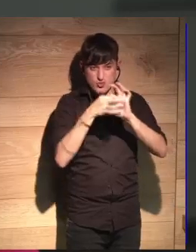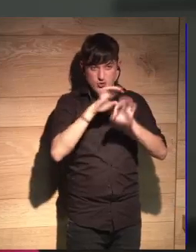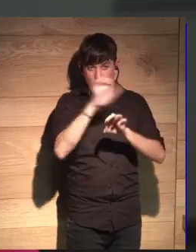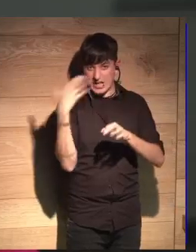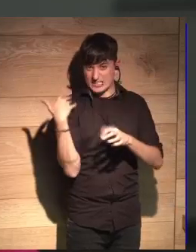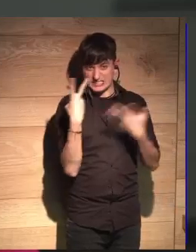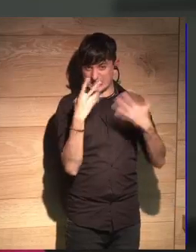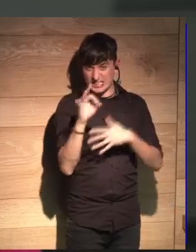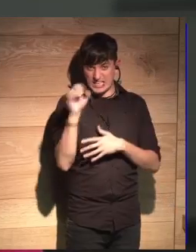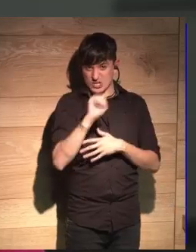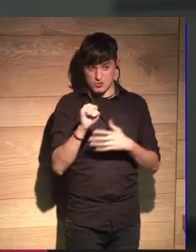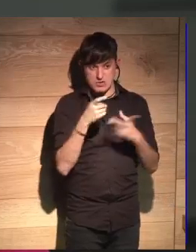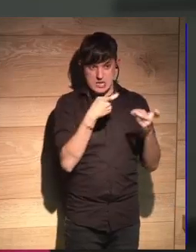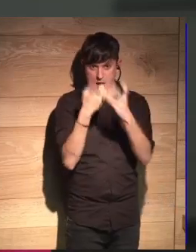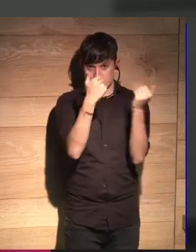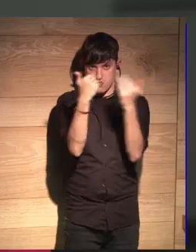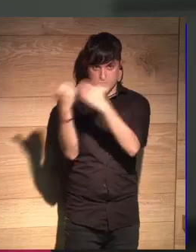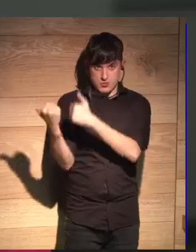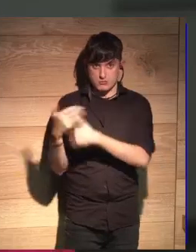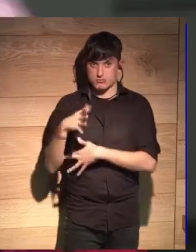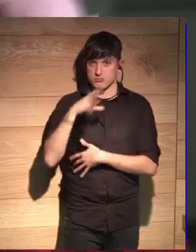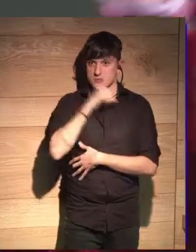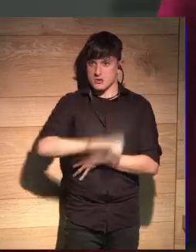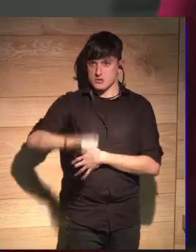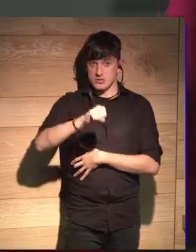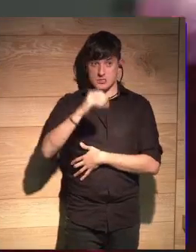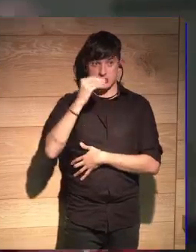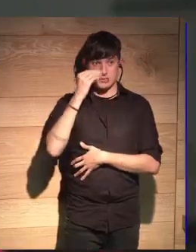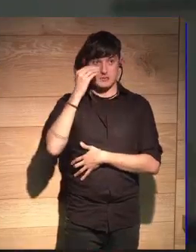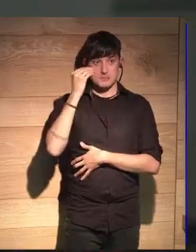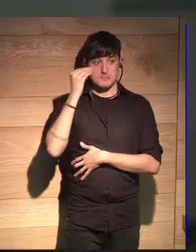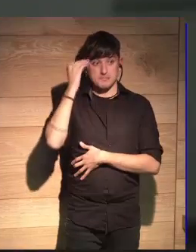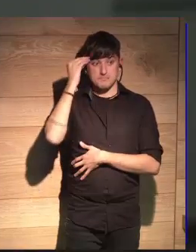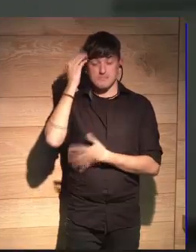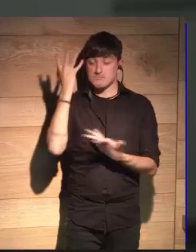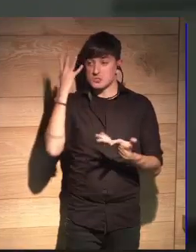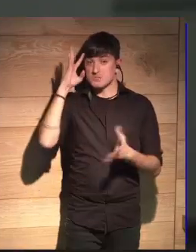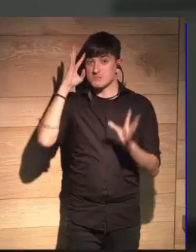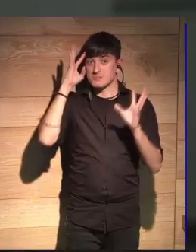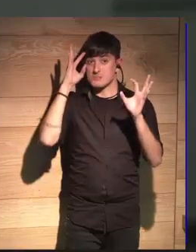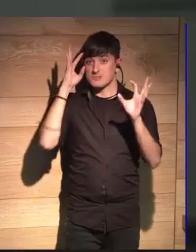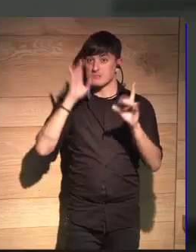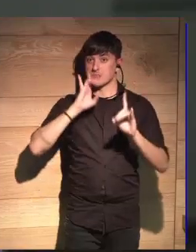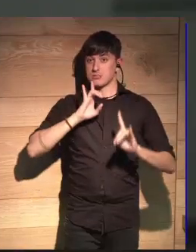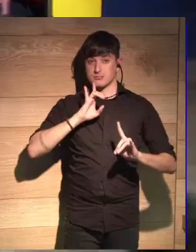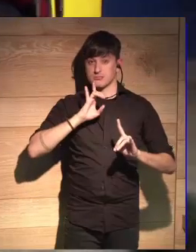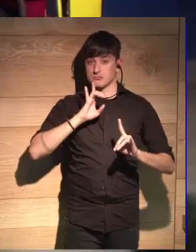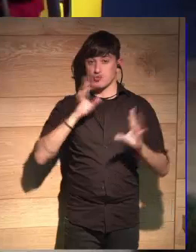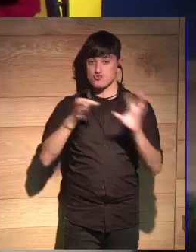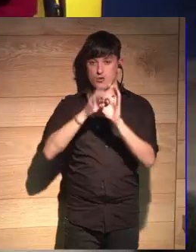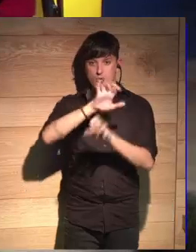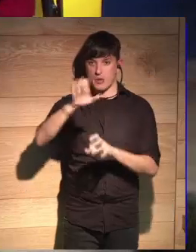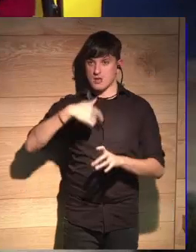That's incredible when you think of Europe in 1945. Therefore, I'm an admirer of the European Union.